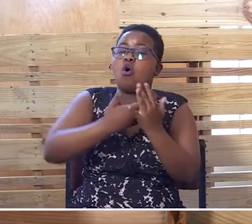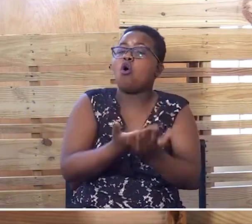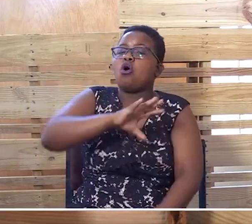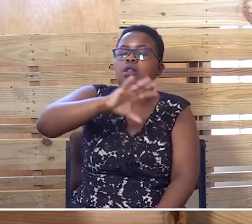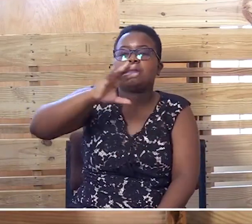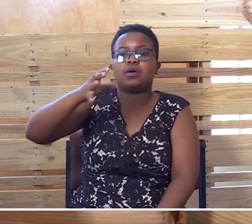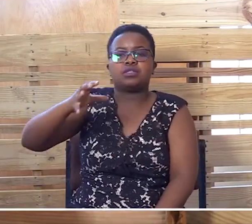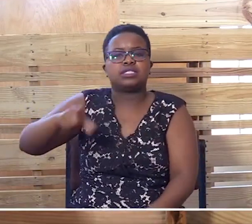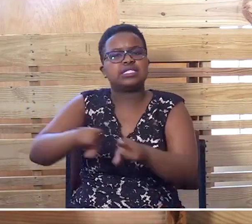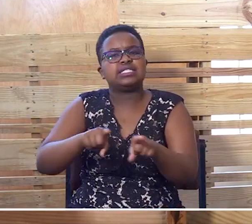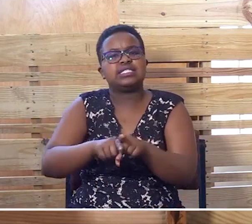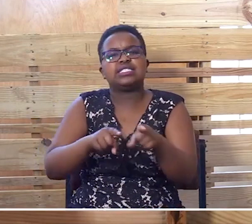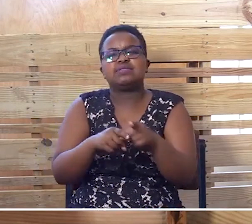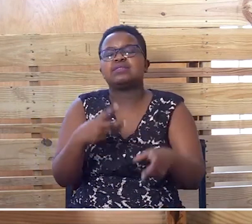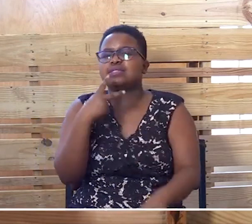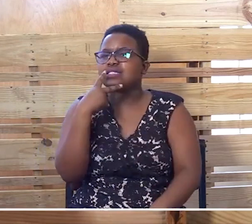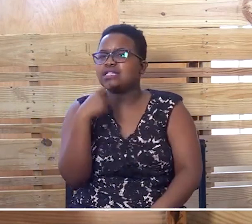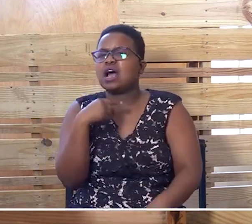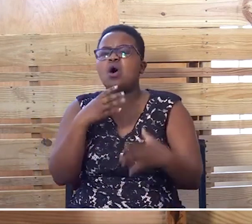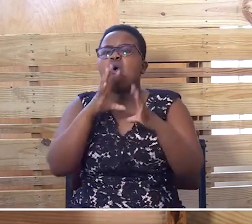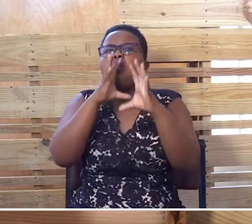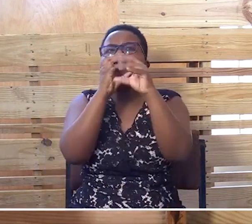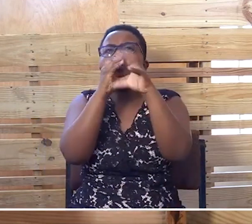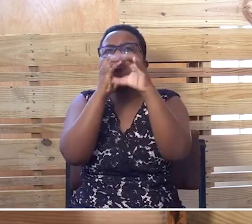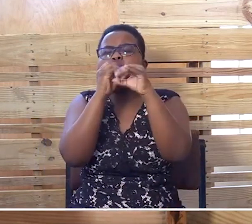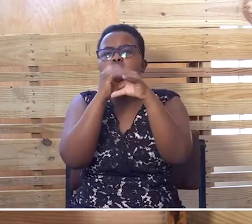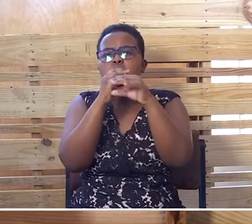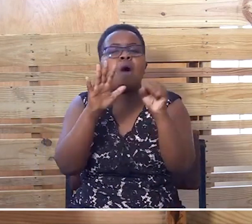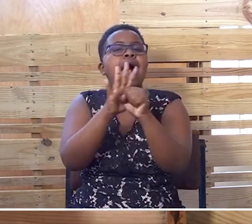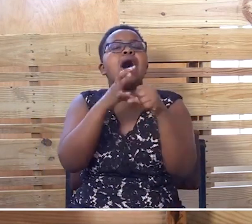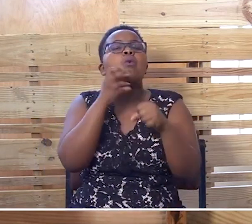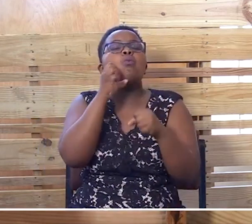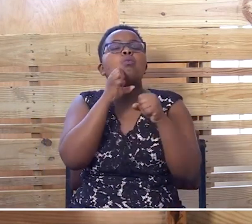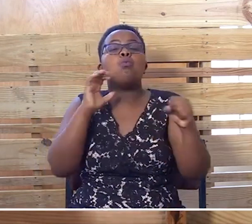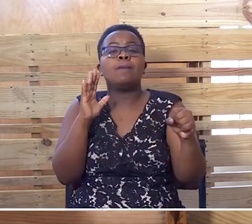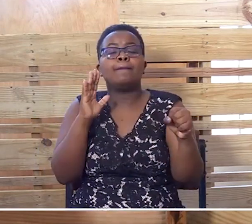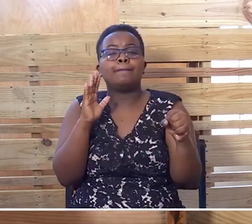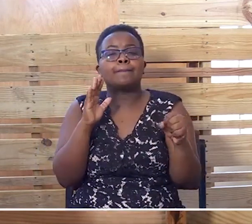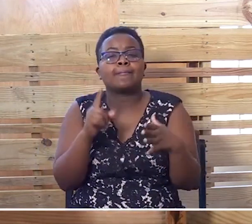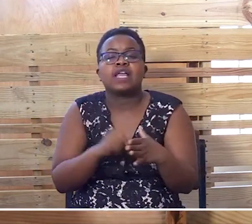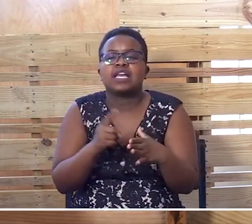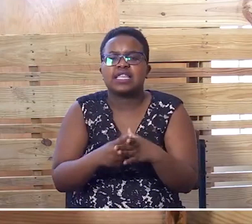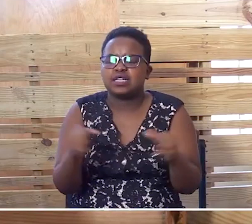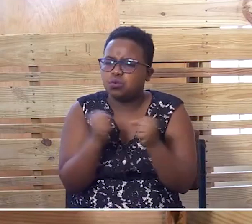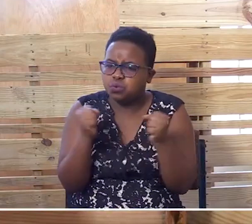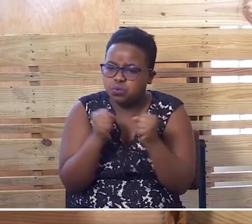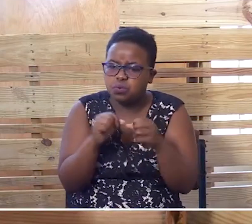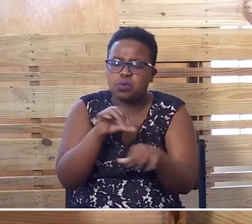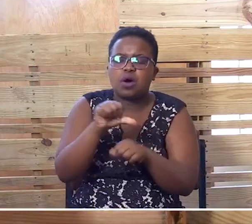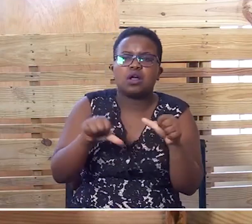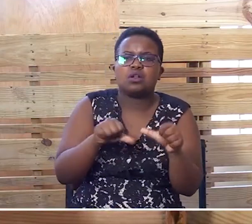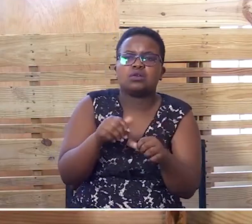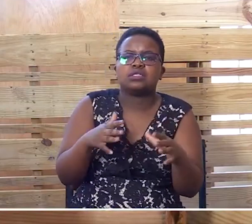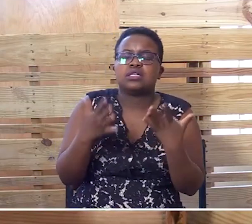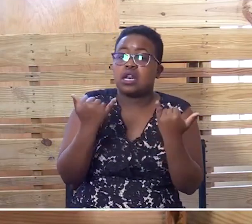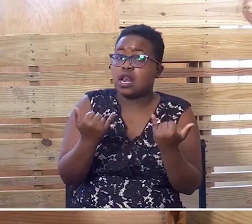and a very loud trumpet blast. Everyone in the camp trembled. Then Moses led the people out of the